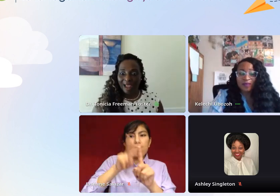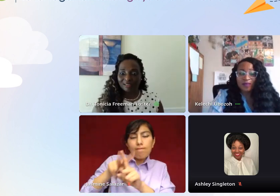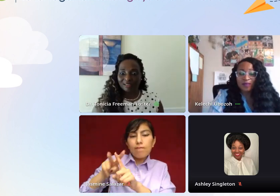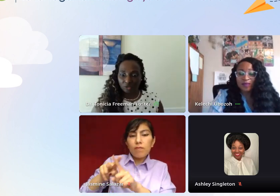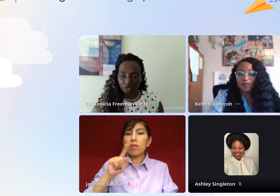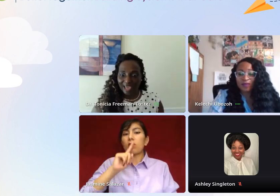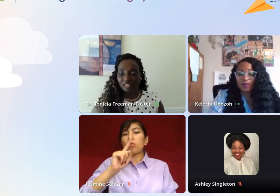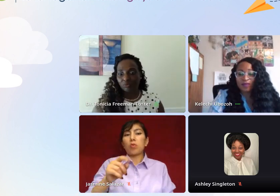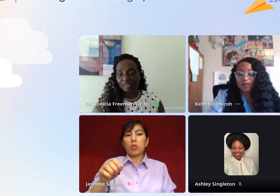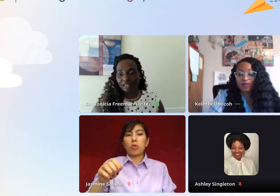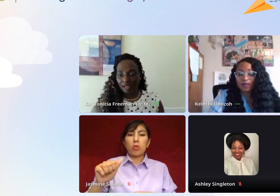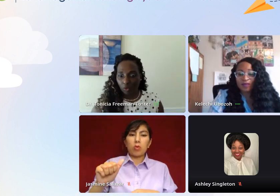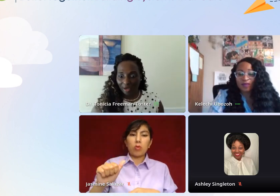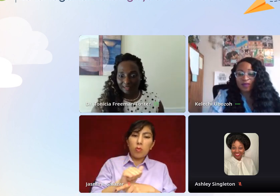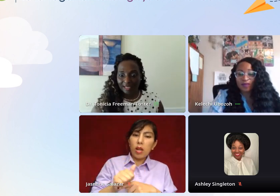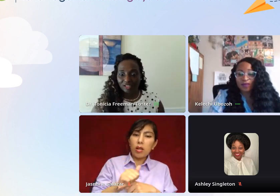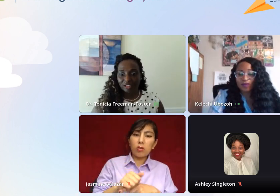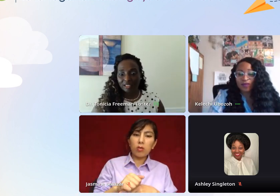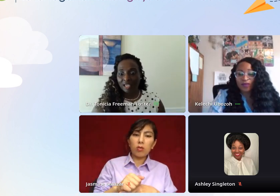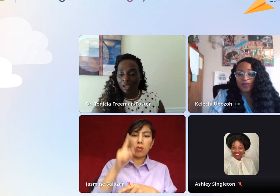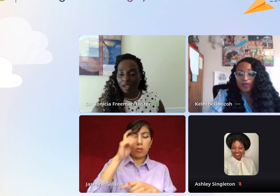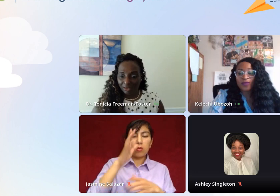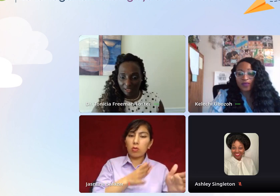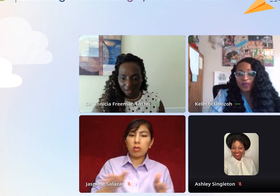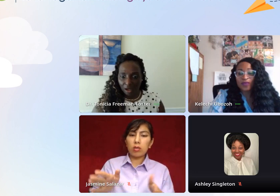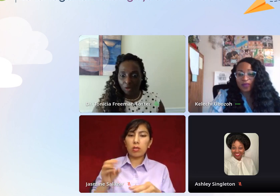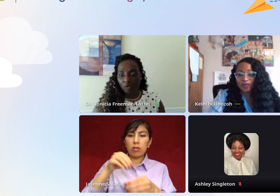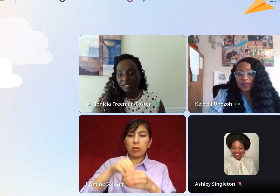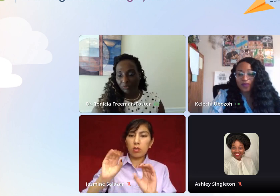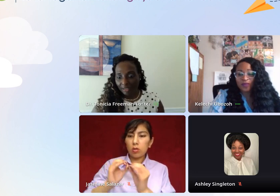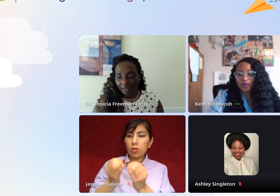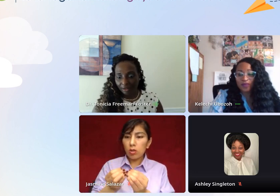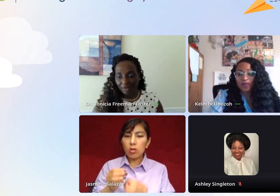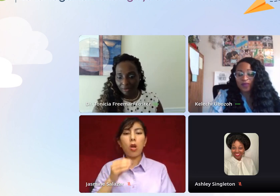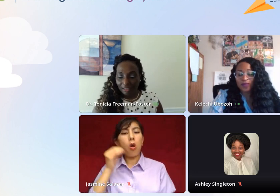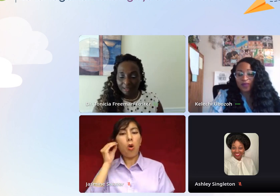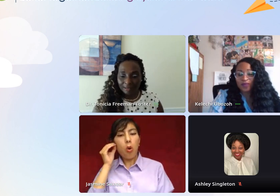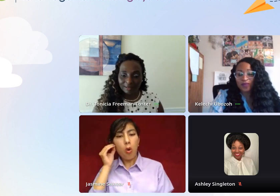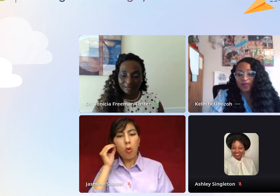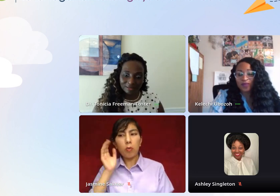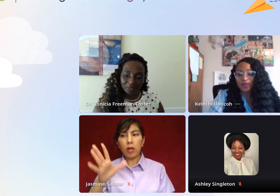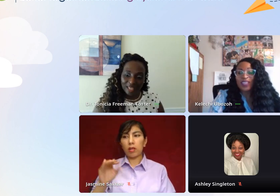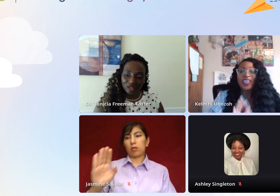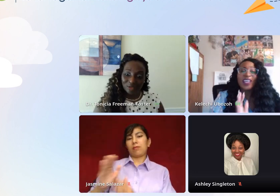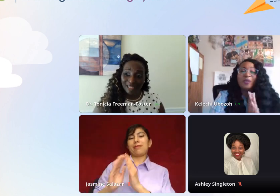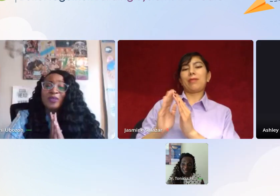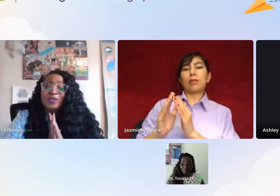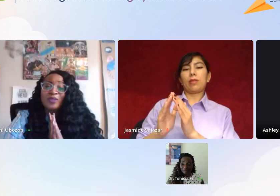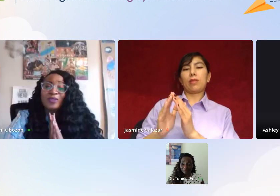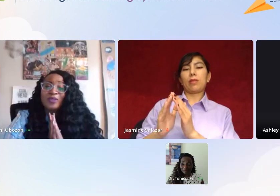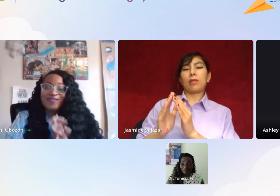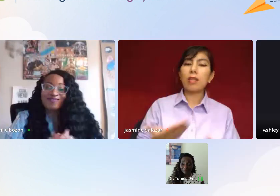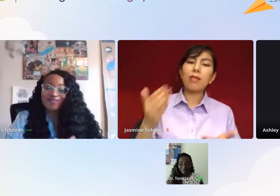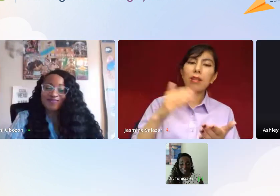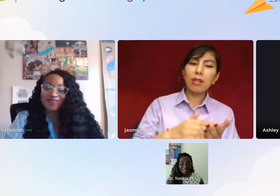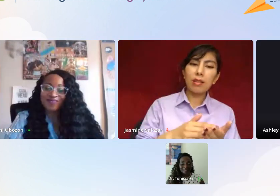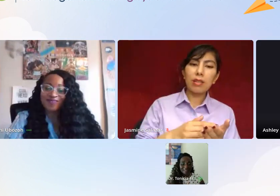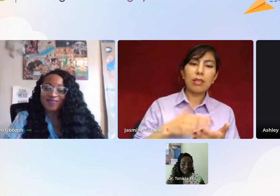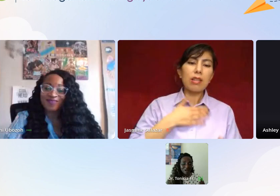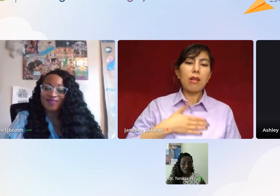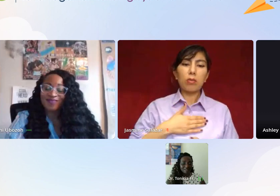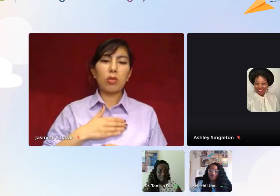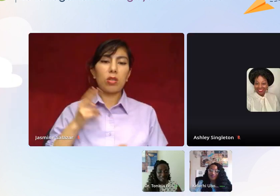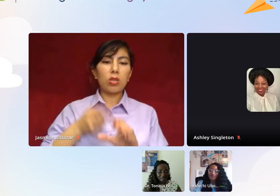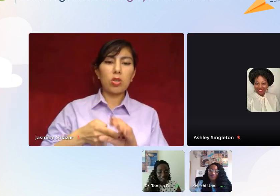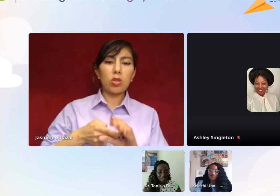real practical strategies within their organizations, within their homes, and within their communities. So thank you again. And please join me in